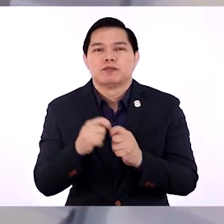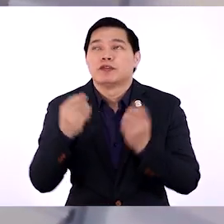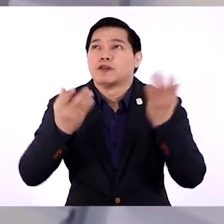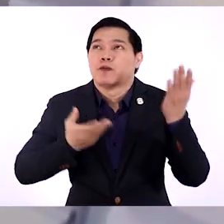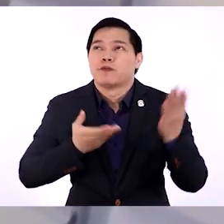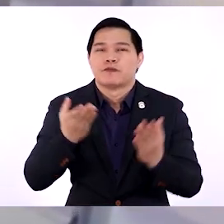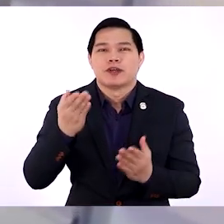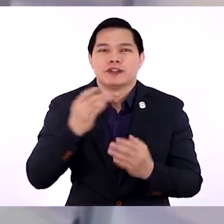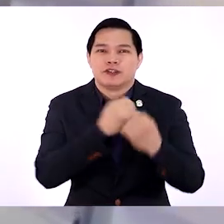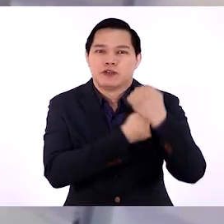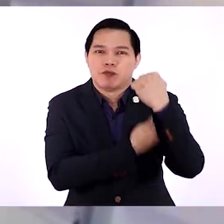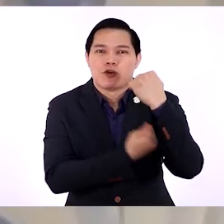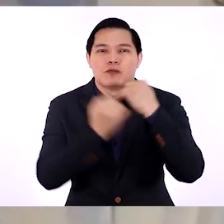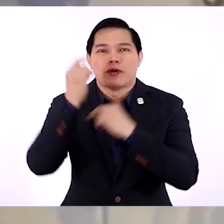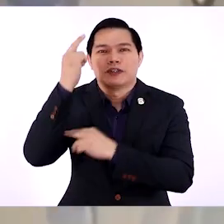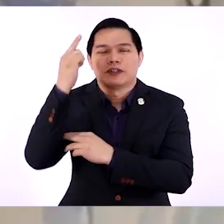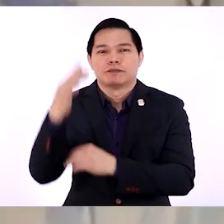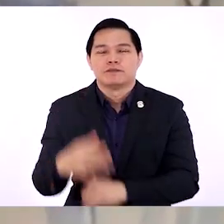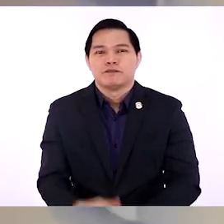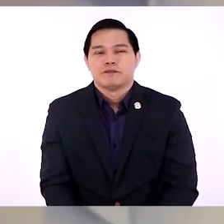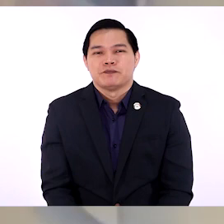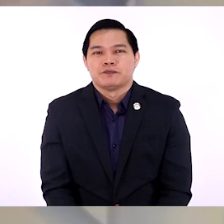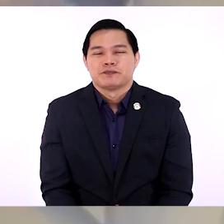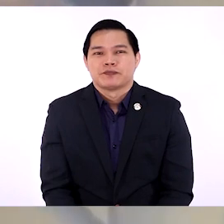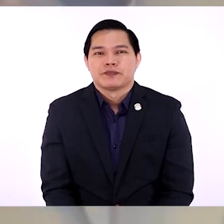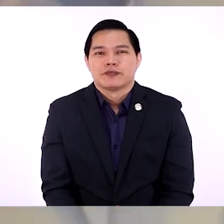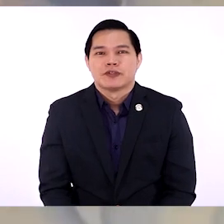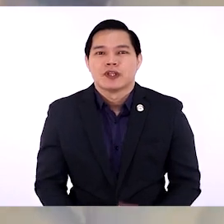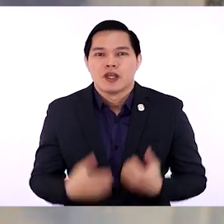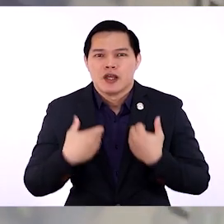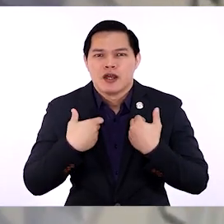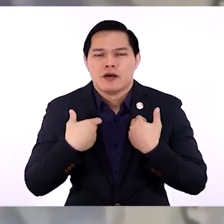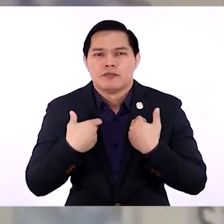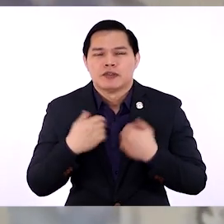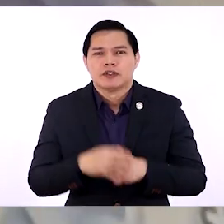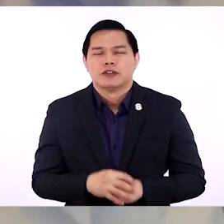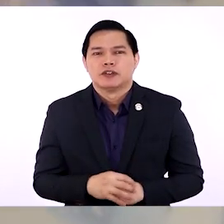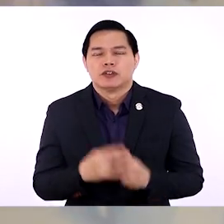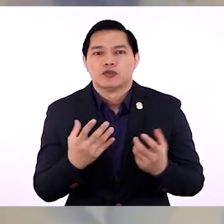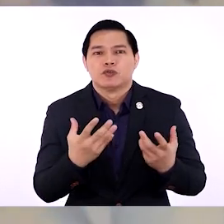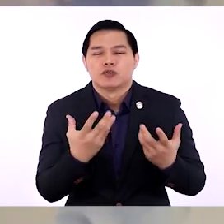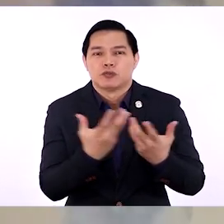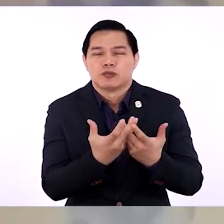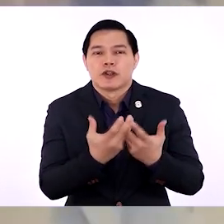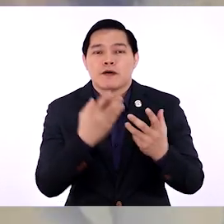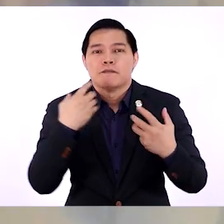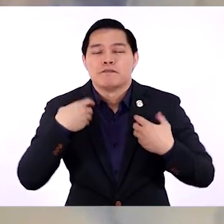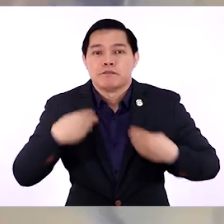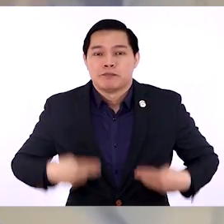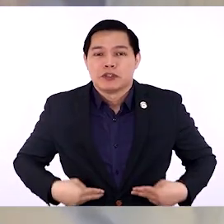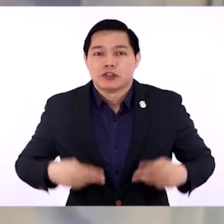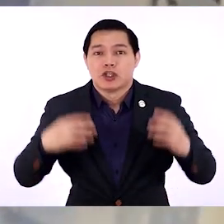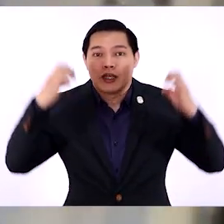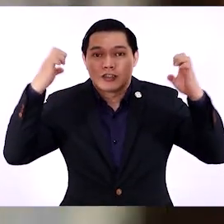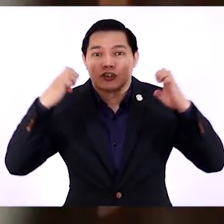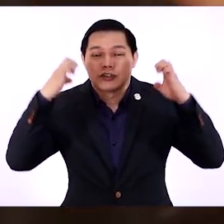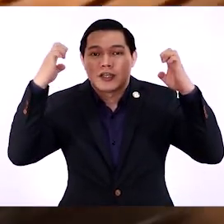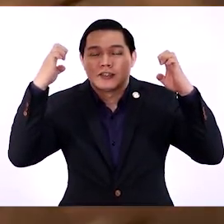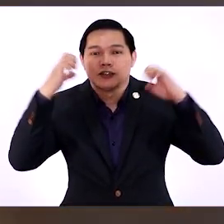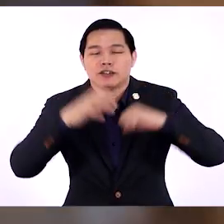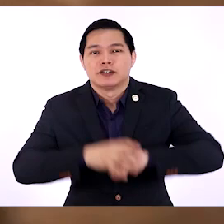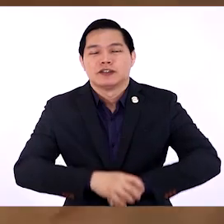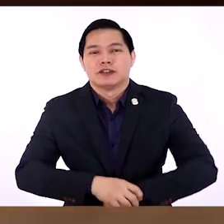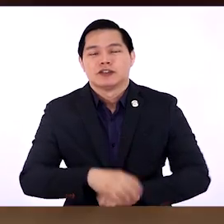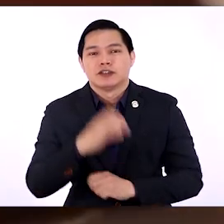our Almighty God. Having considered the benefits of the physical fitness exercises, the